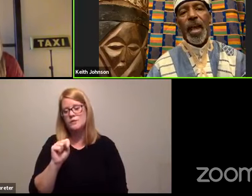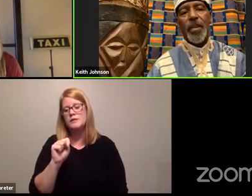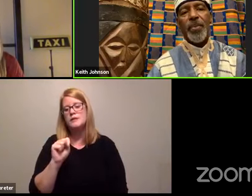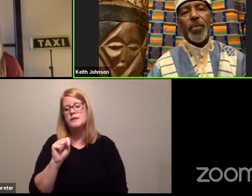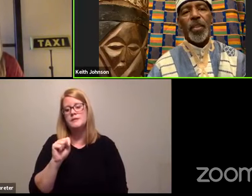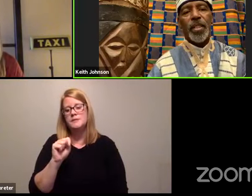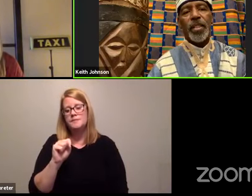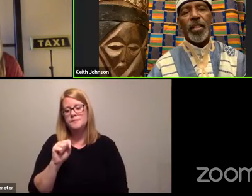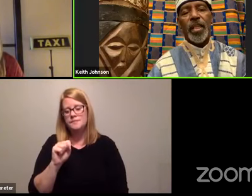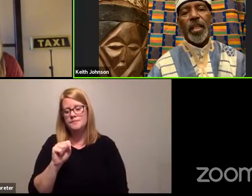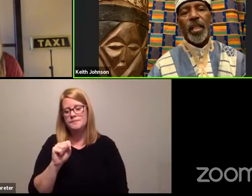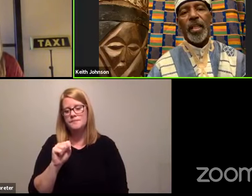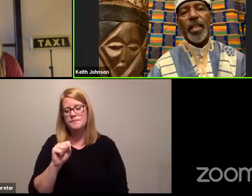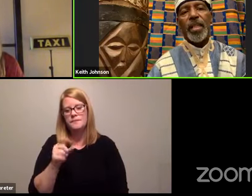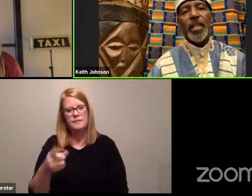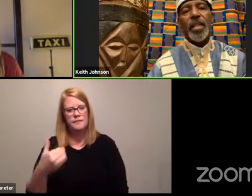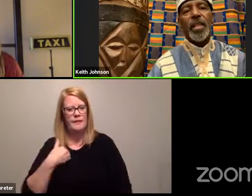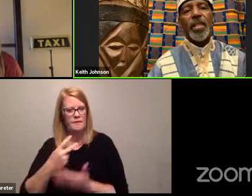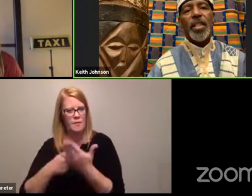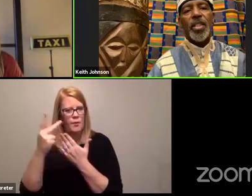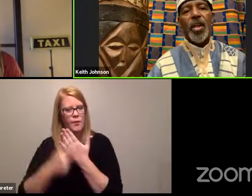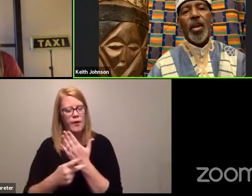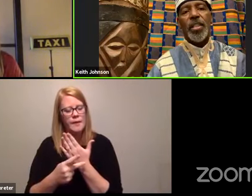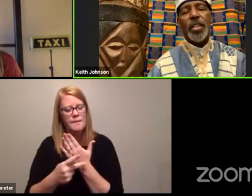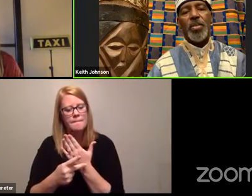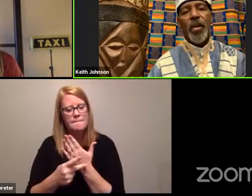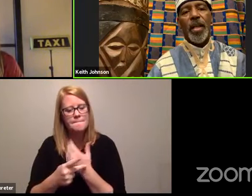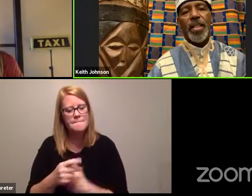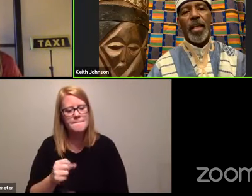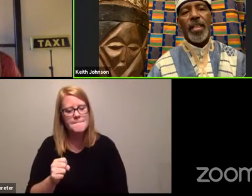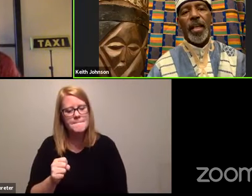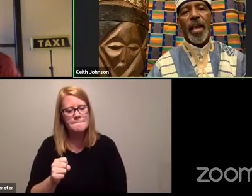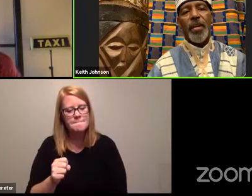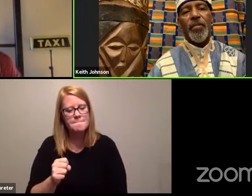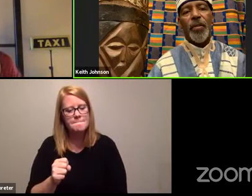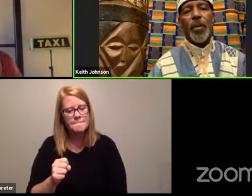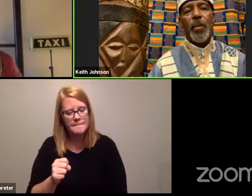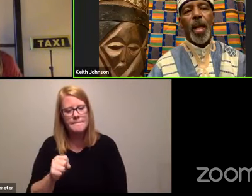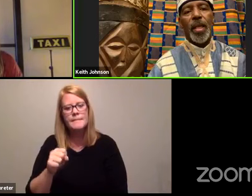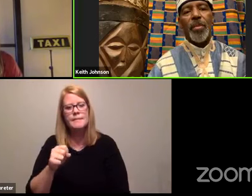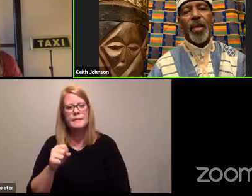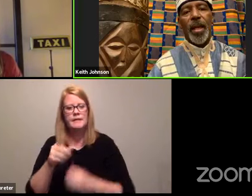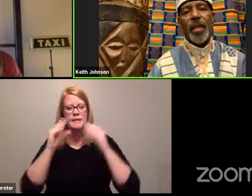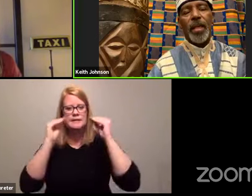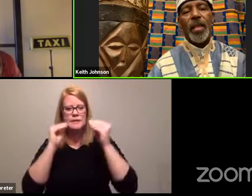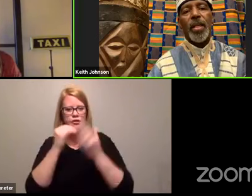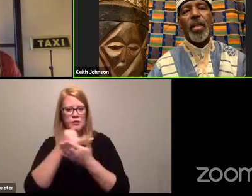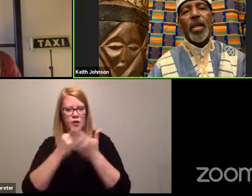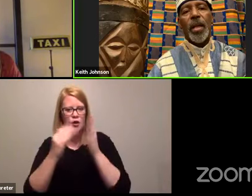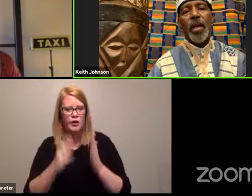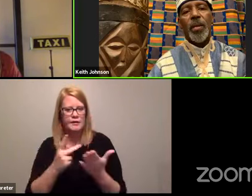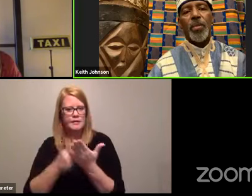the TAP, which is the teaching artist project they have for Molly Blank,